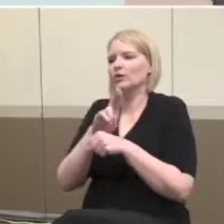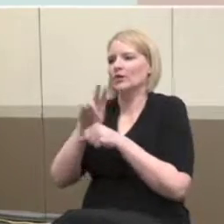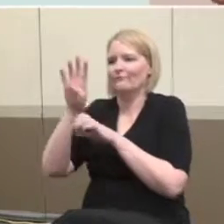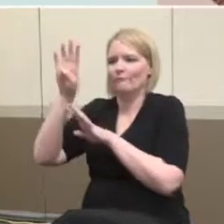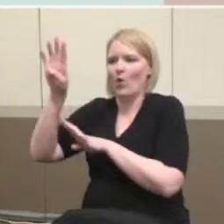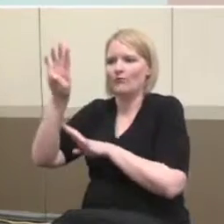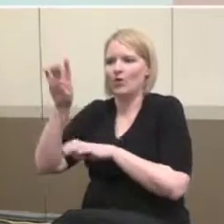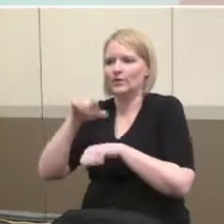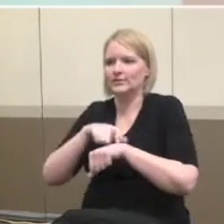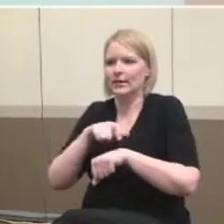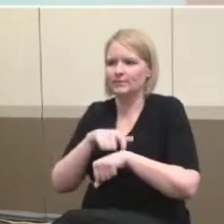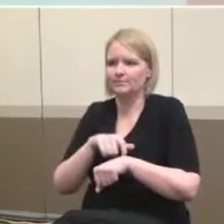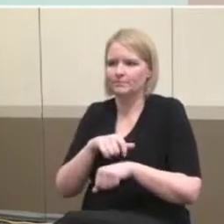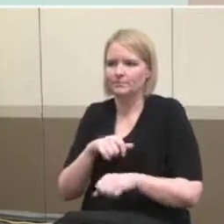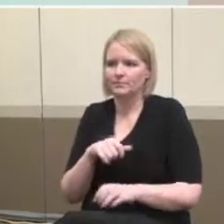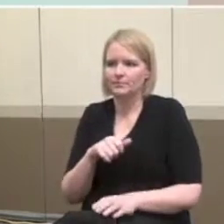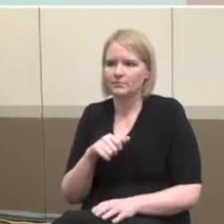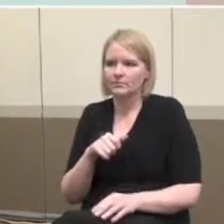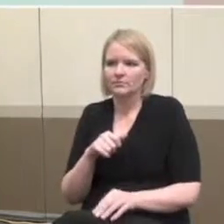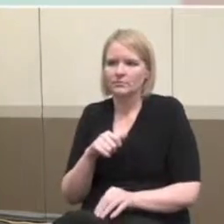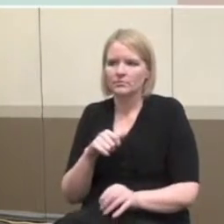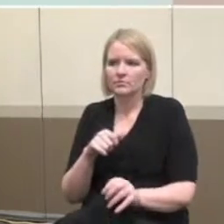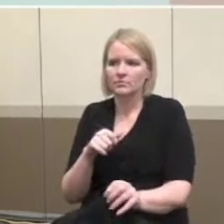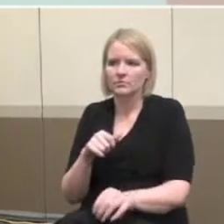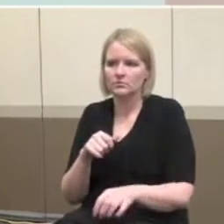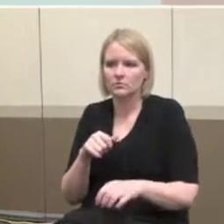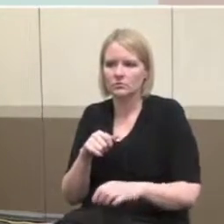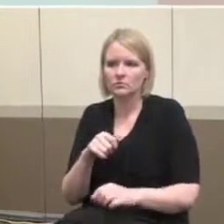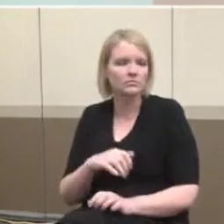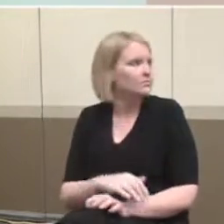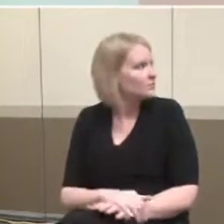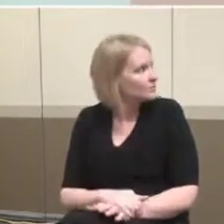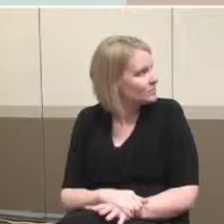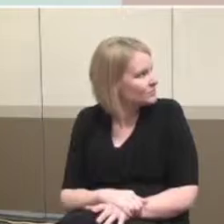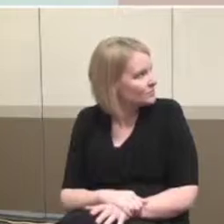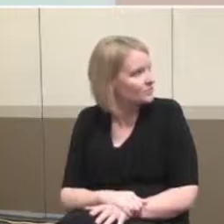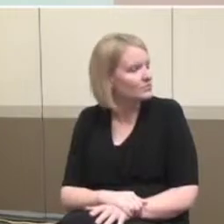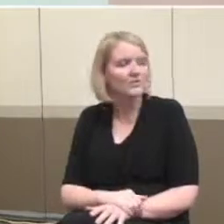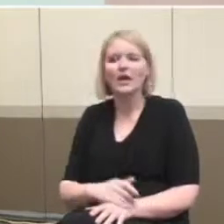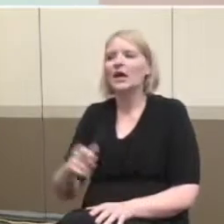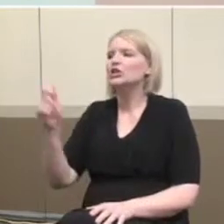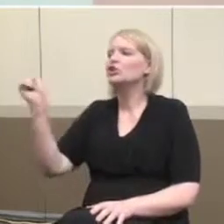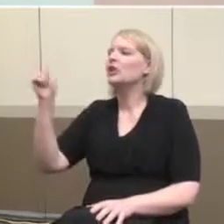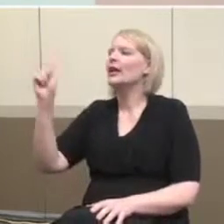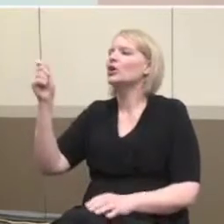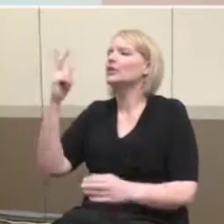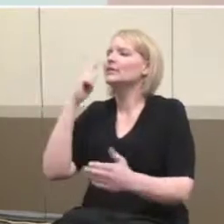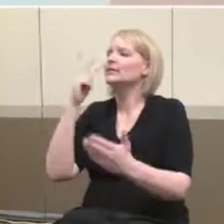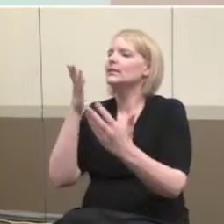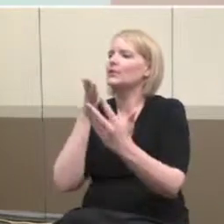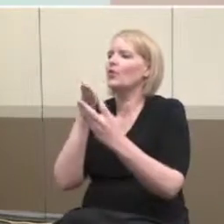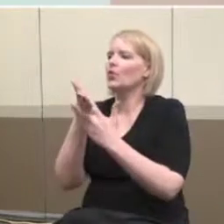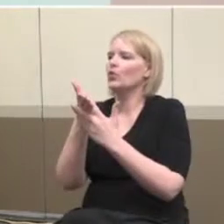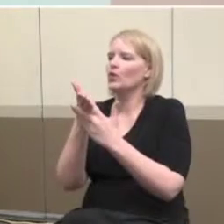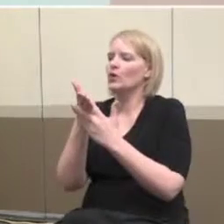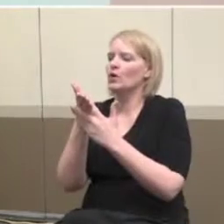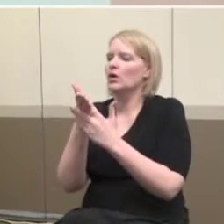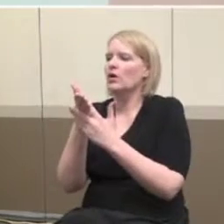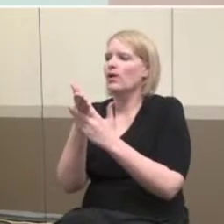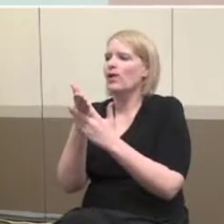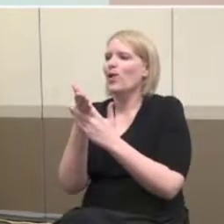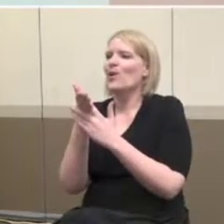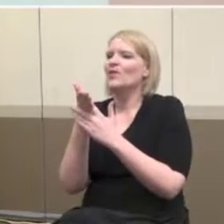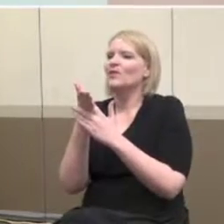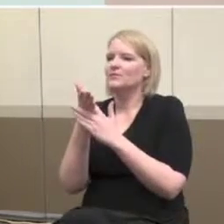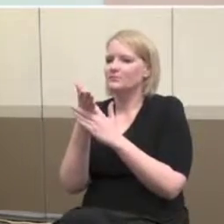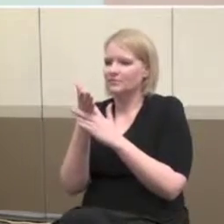Also, multi-sensory percussion items. I've got a rain stick and a shaker that are see-through. And there